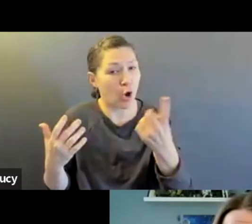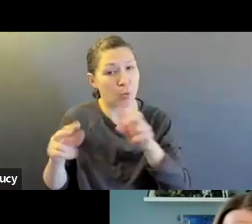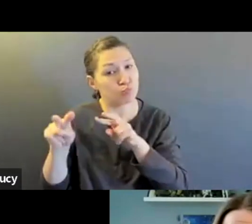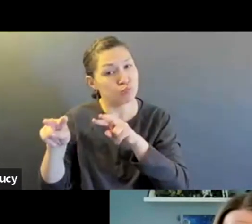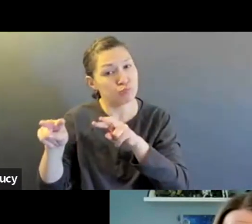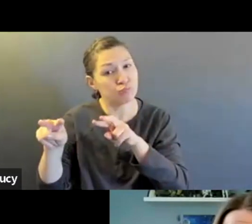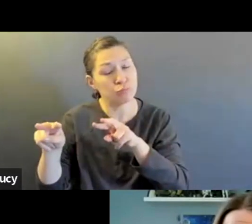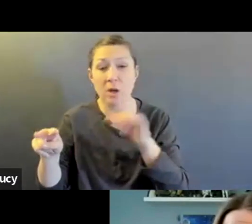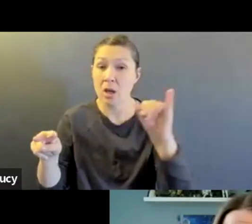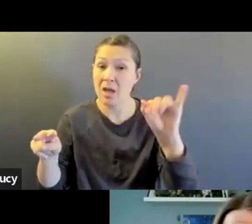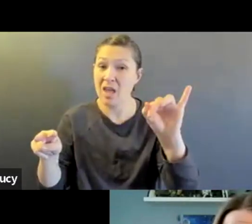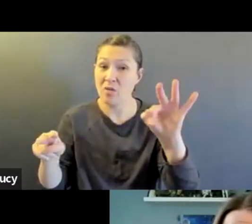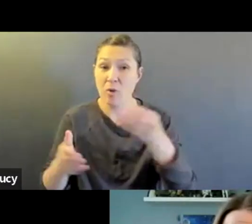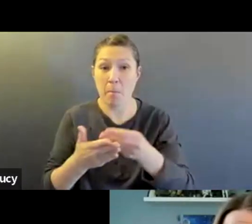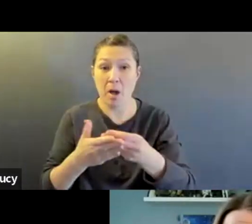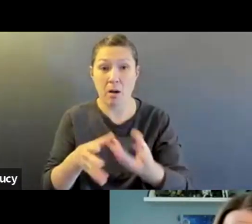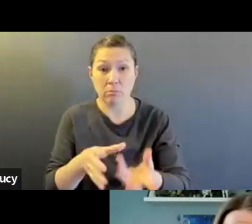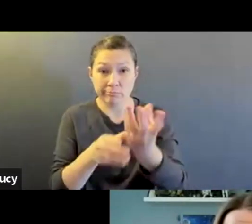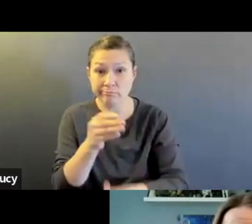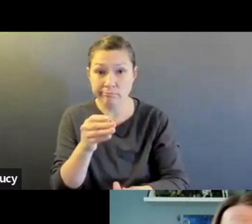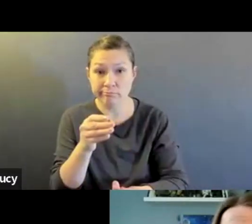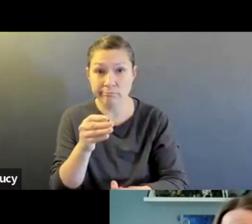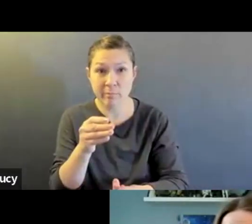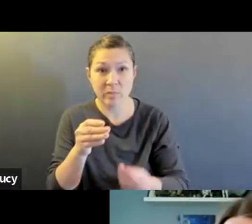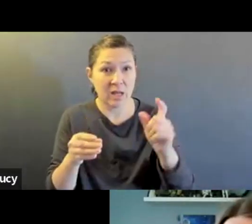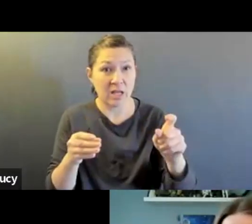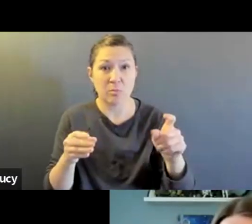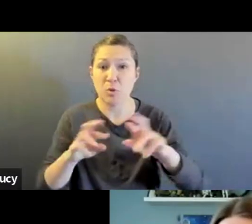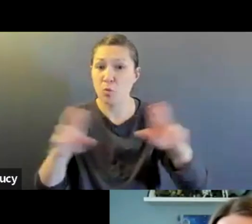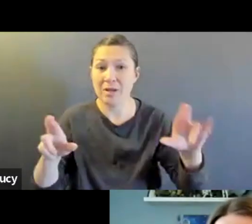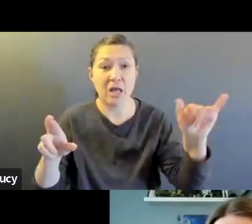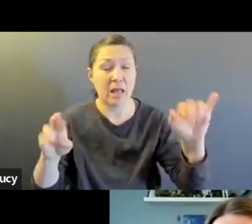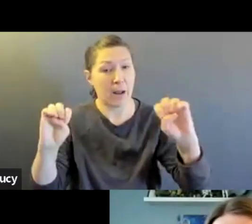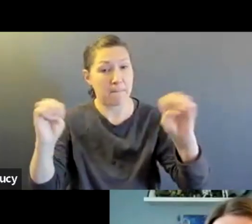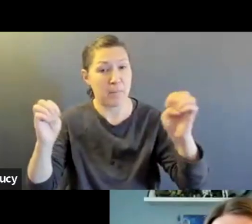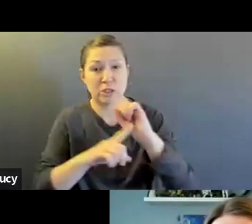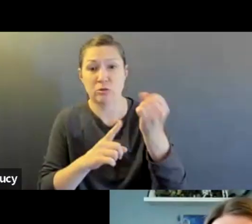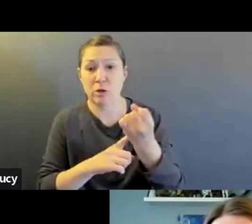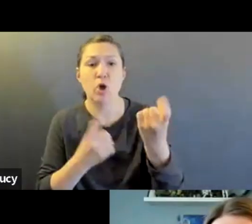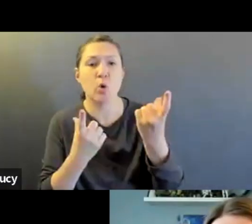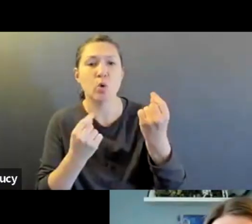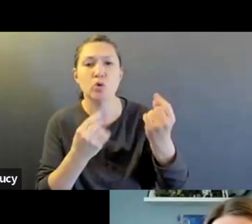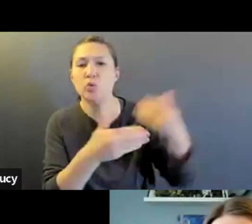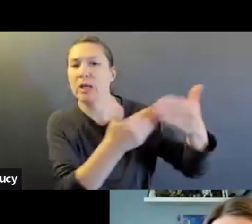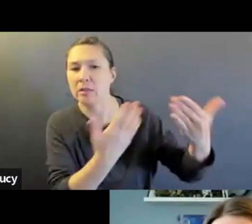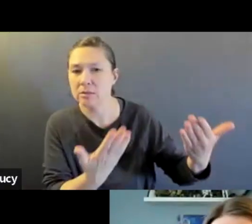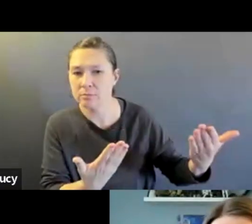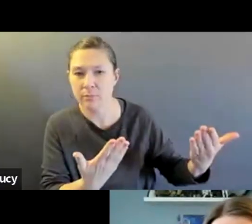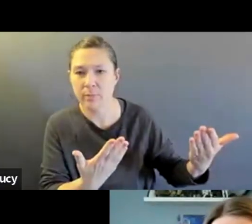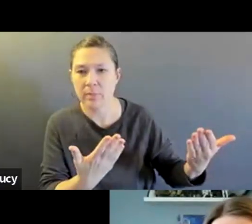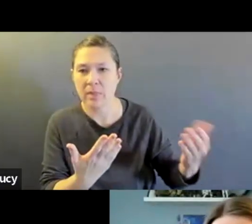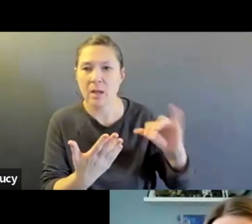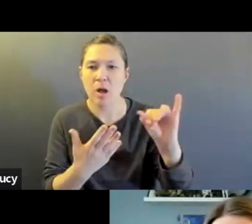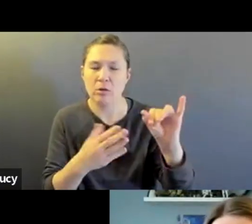the money were to go away. Let's have our bag packed in an emergency situation. But then let's also keep focusing on the